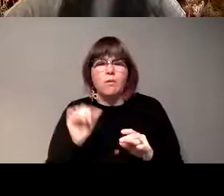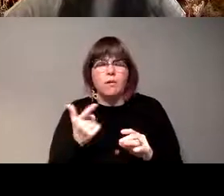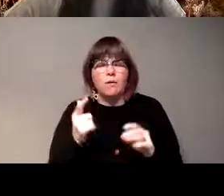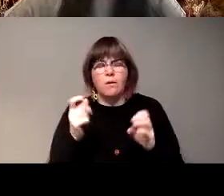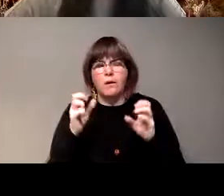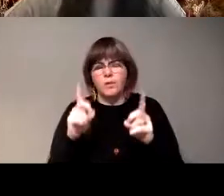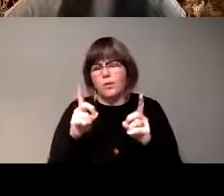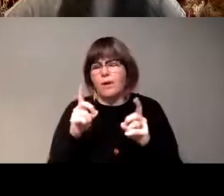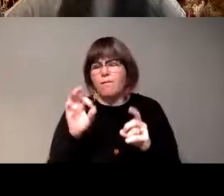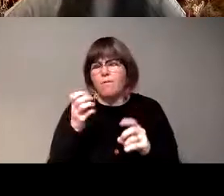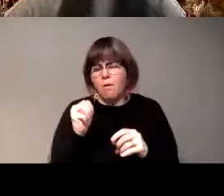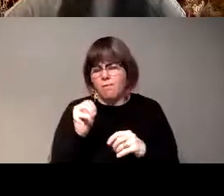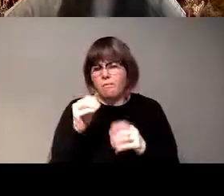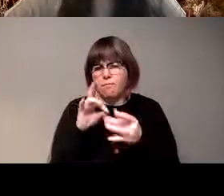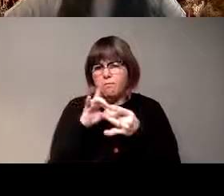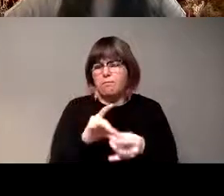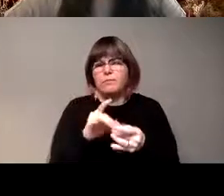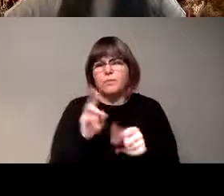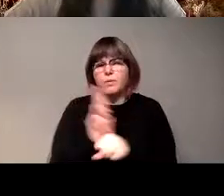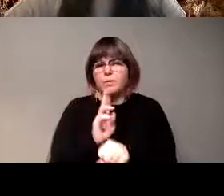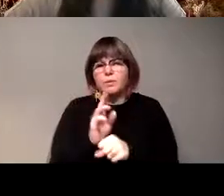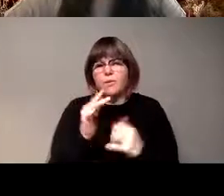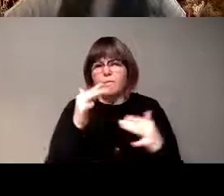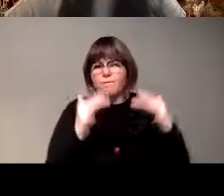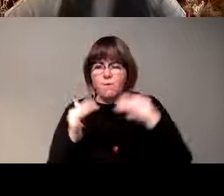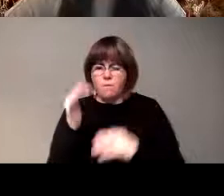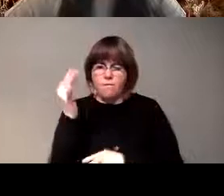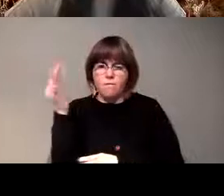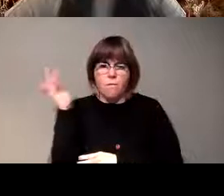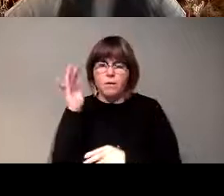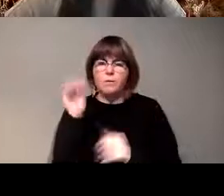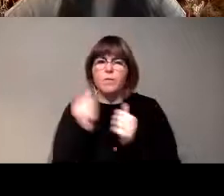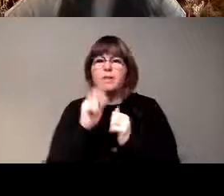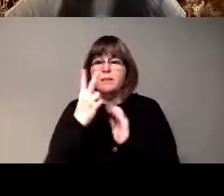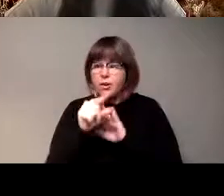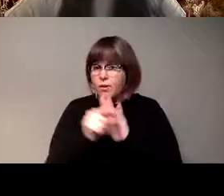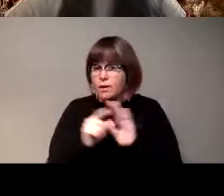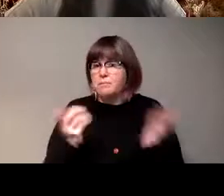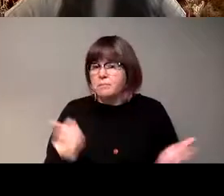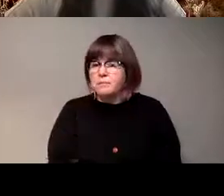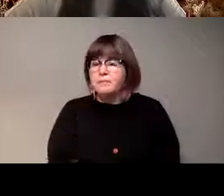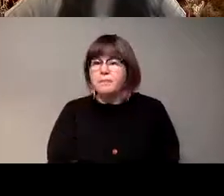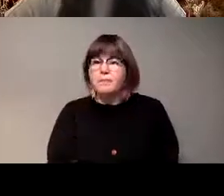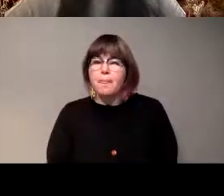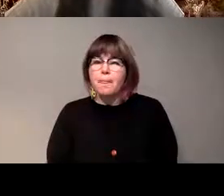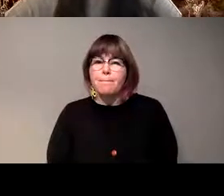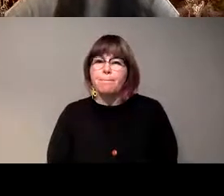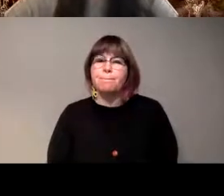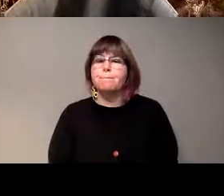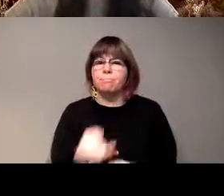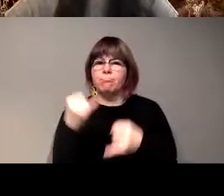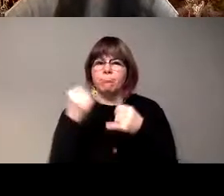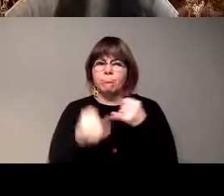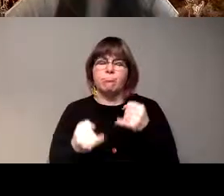Educators Forum about using floating forests with second graders. So finally,